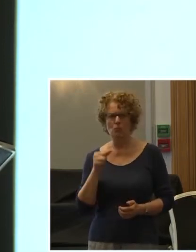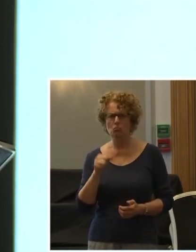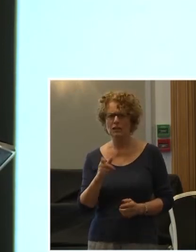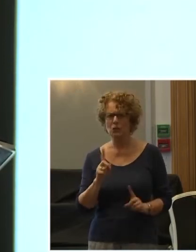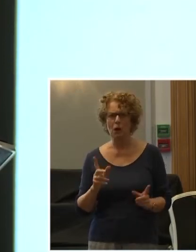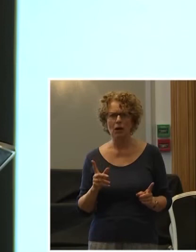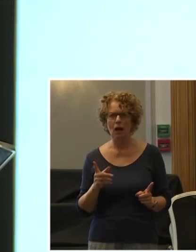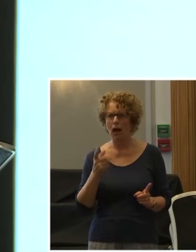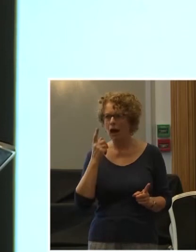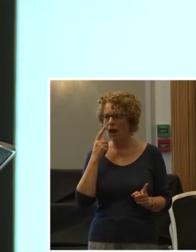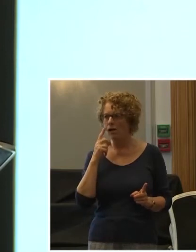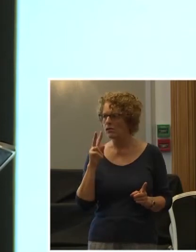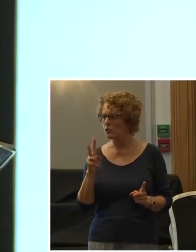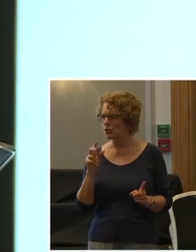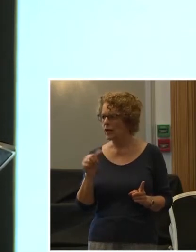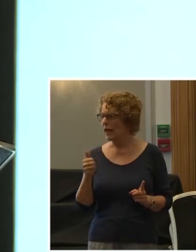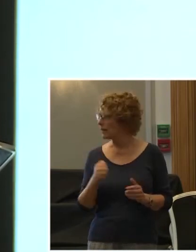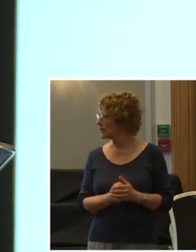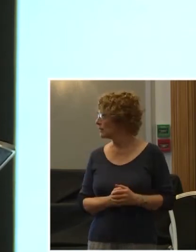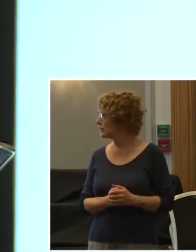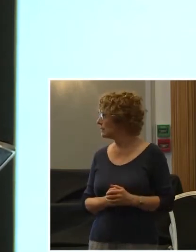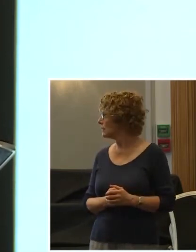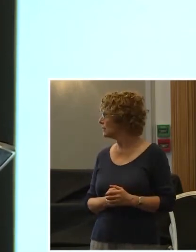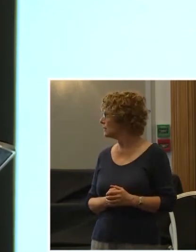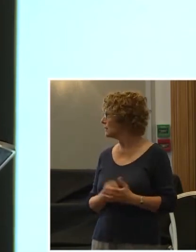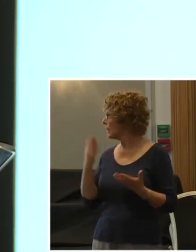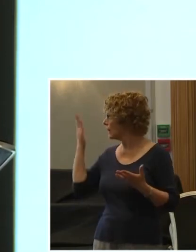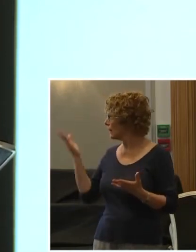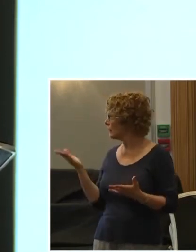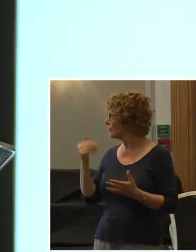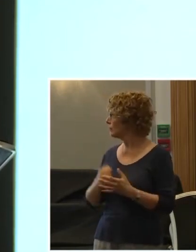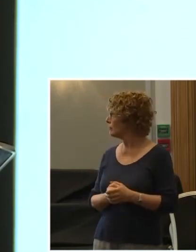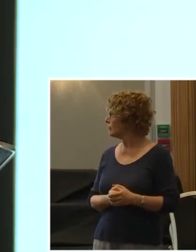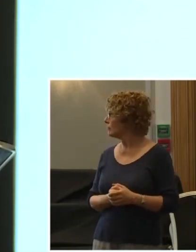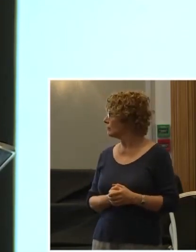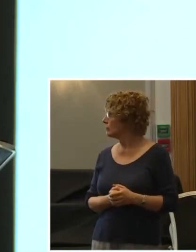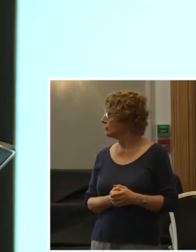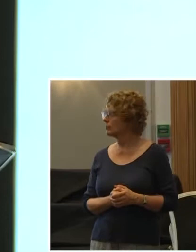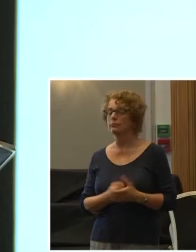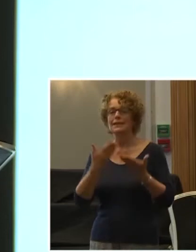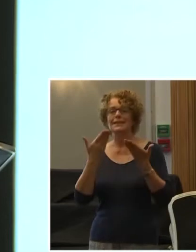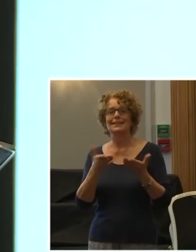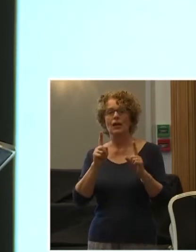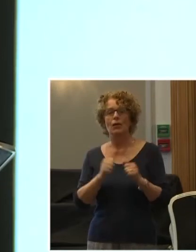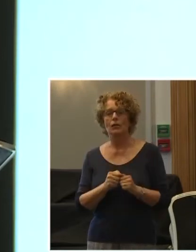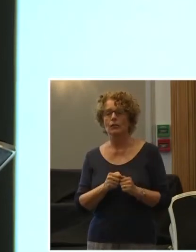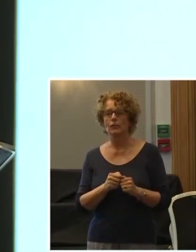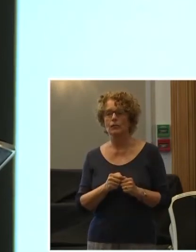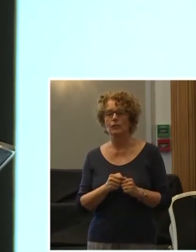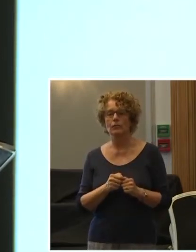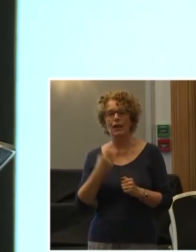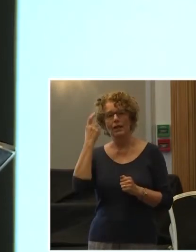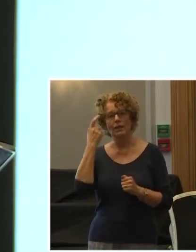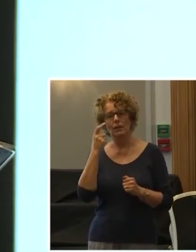I'm looking at Matt. I think we're going to give it a go, see what happens. There we go. So what I'm going to do today is I'm going to look at the views